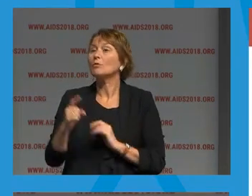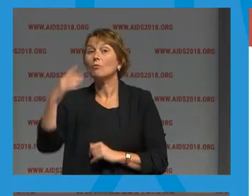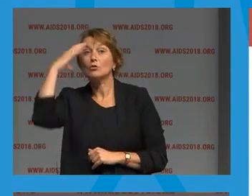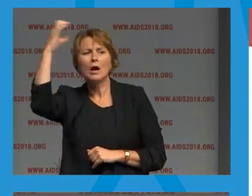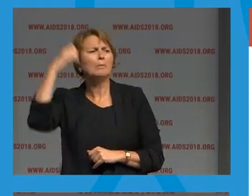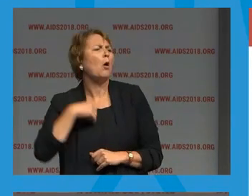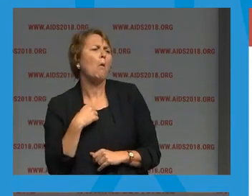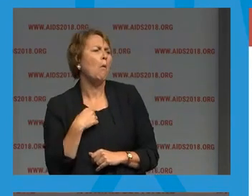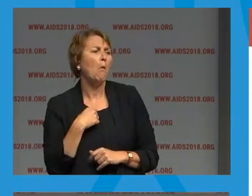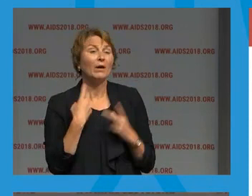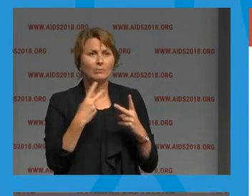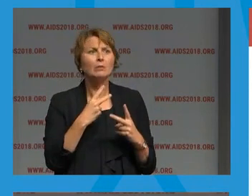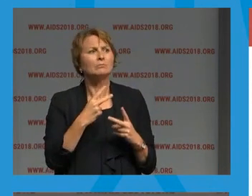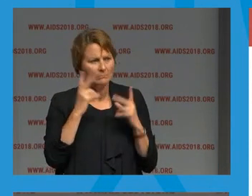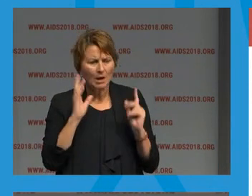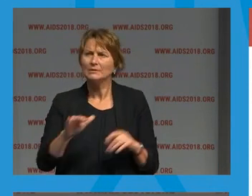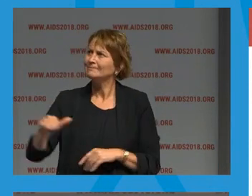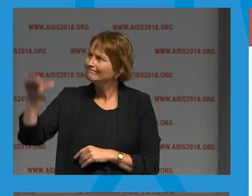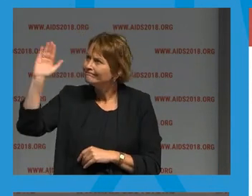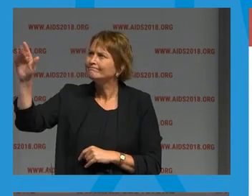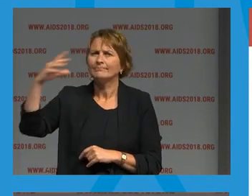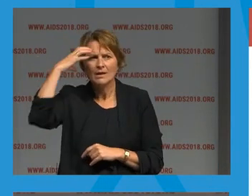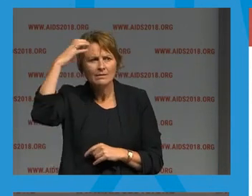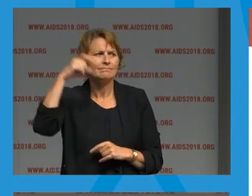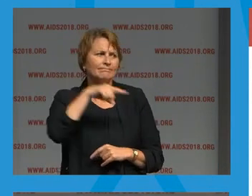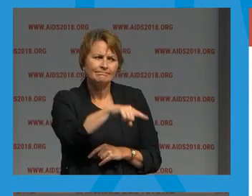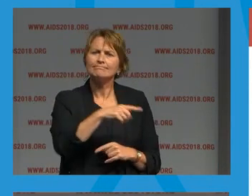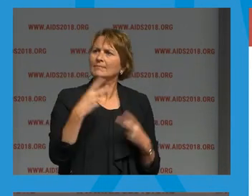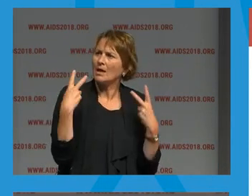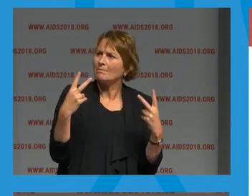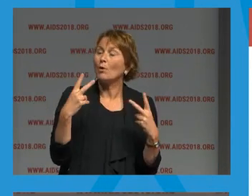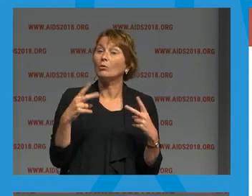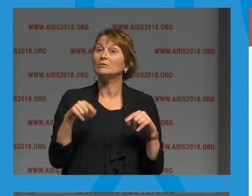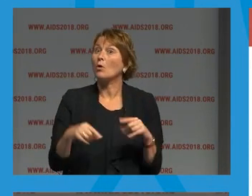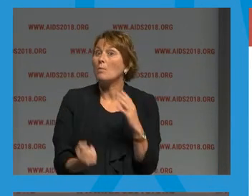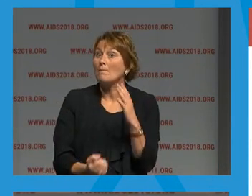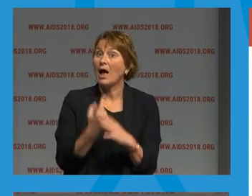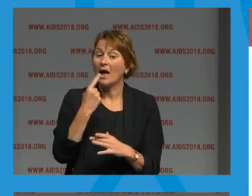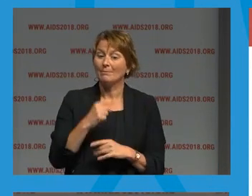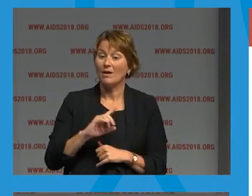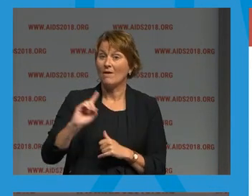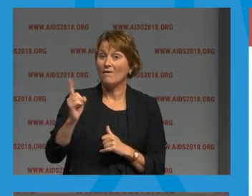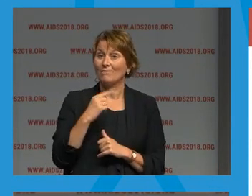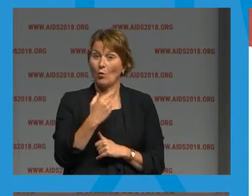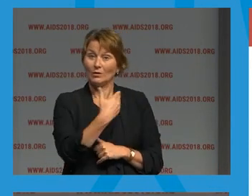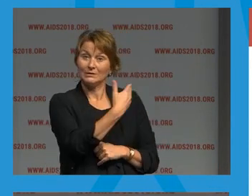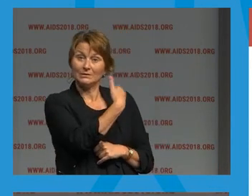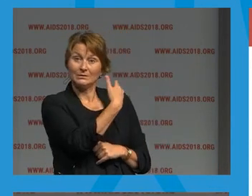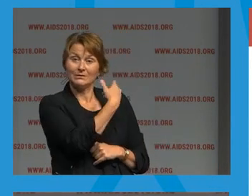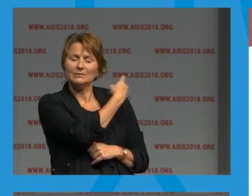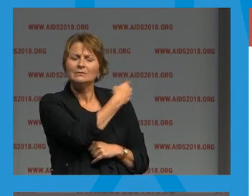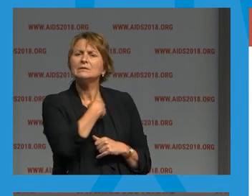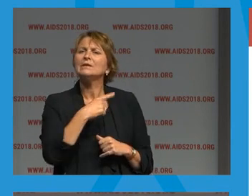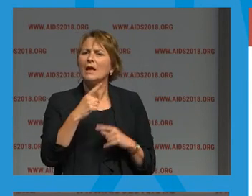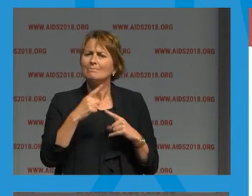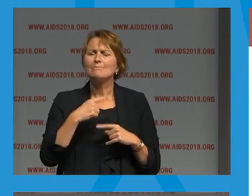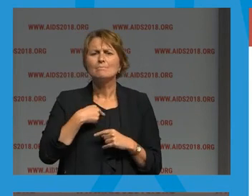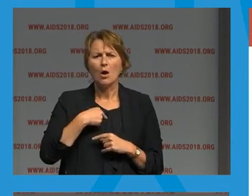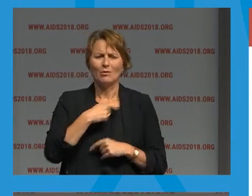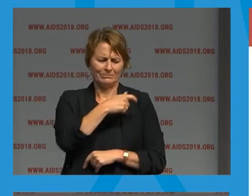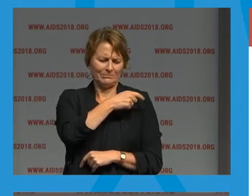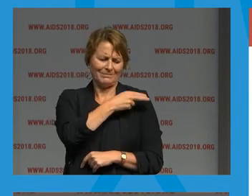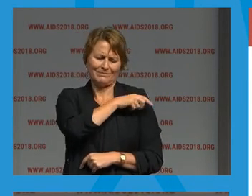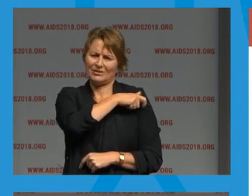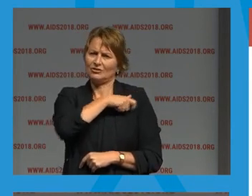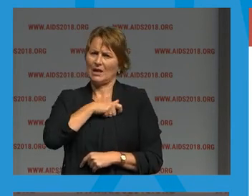and at the community, and this is what can happen. That first bar shows awareness of HIV status,